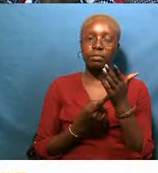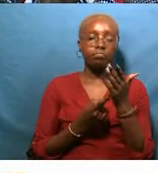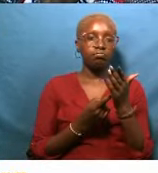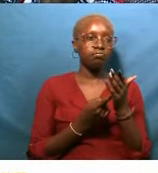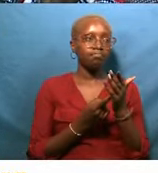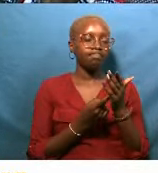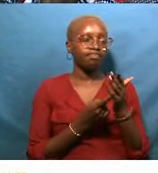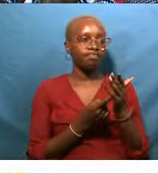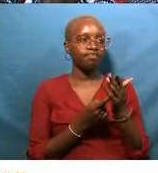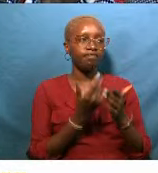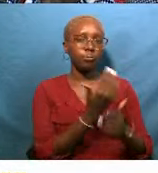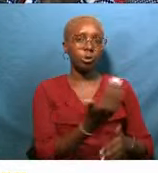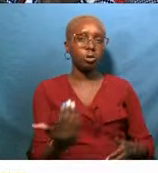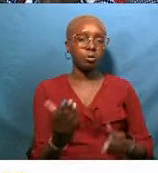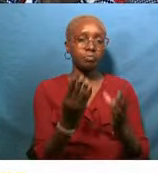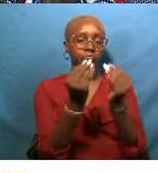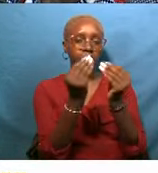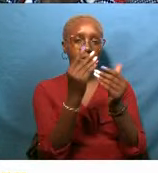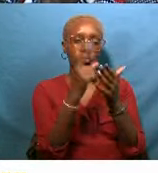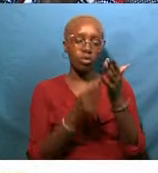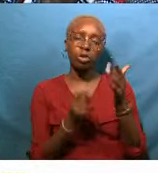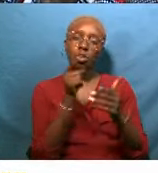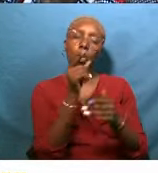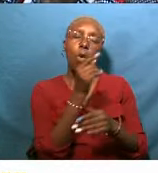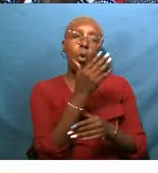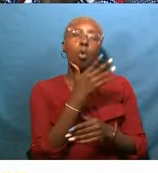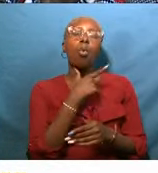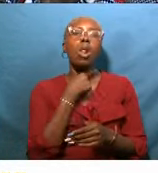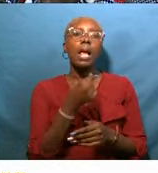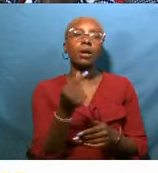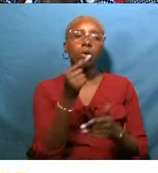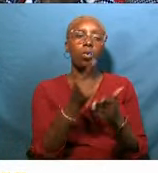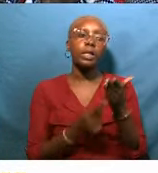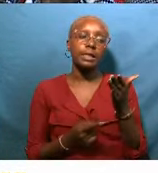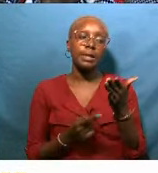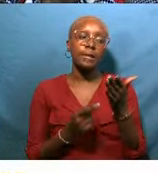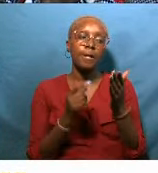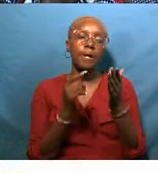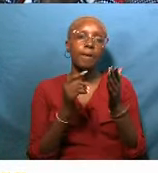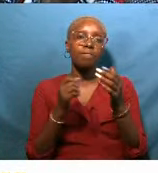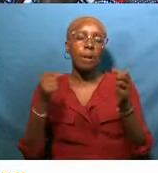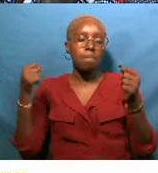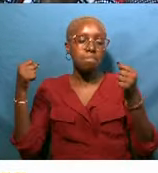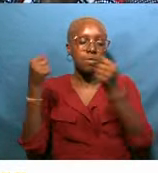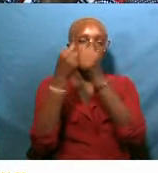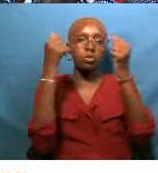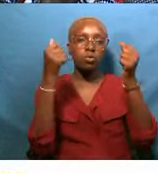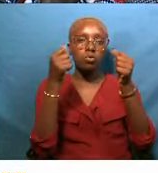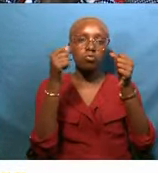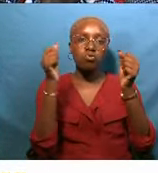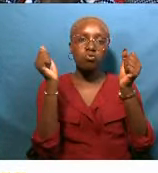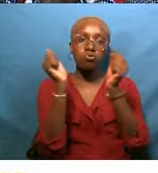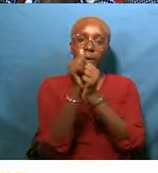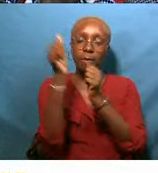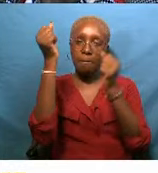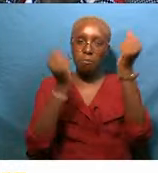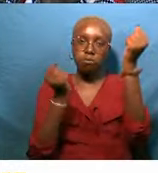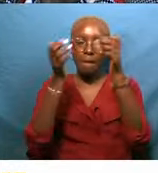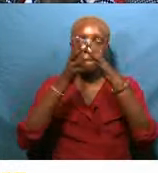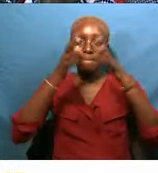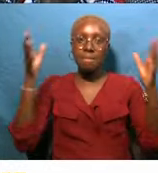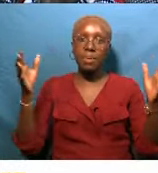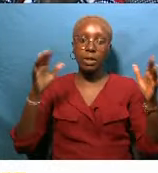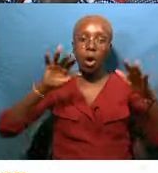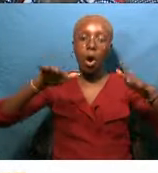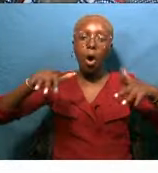which is easier and which do you prefer, to be hit by a truck or to be hit by a shadow